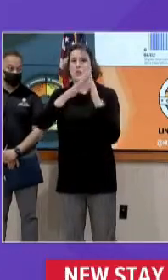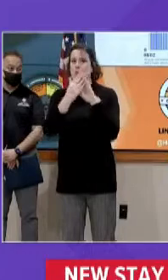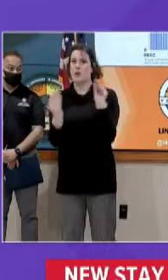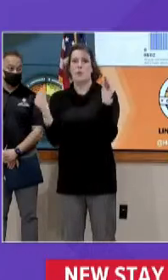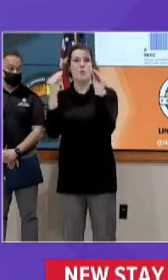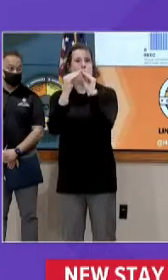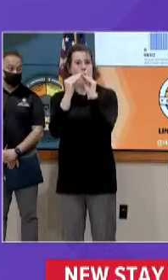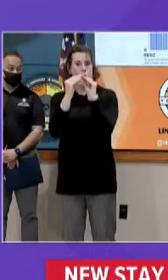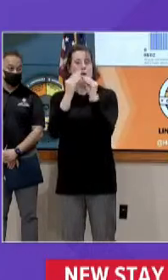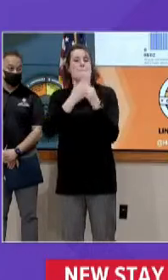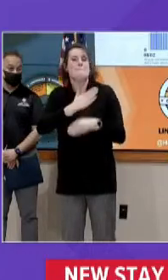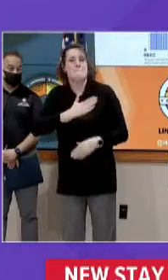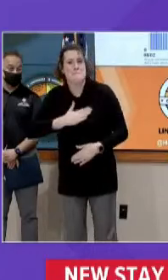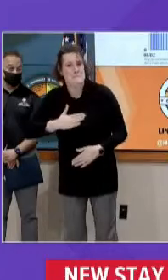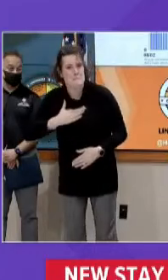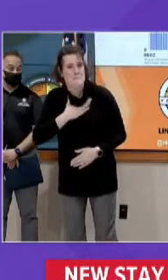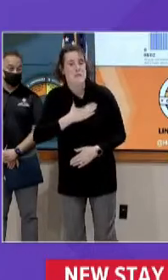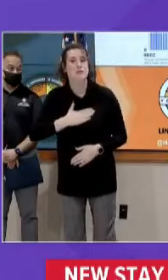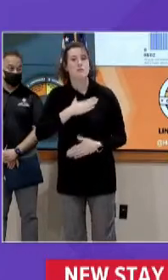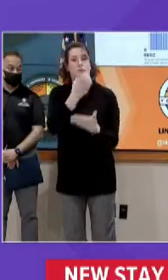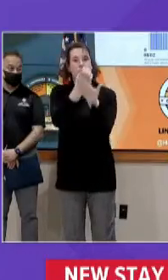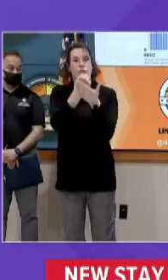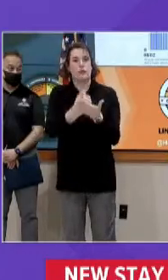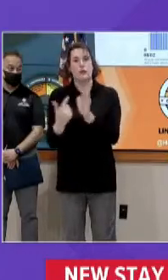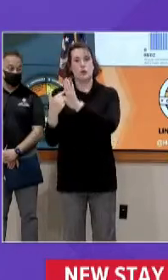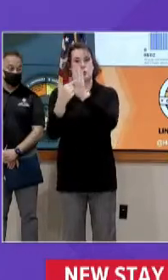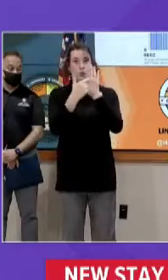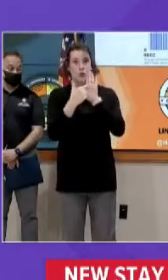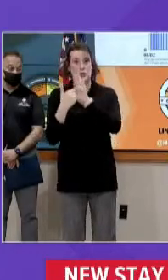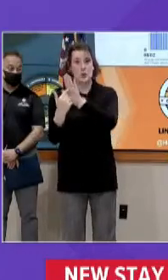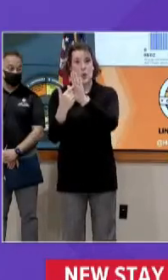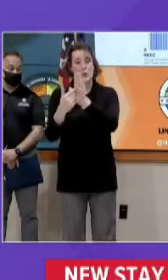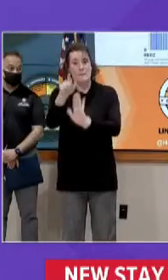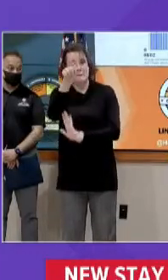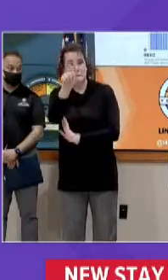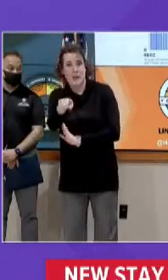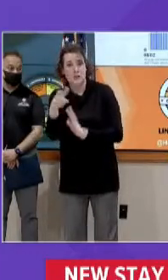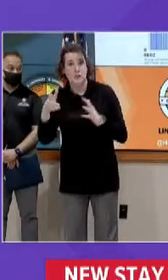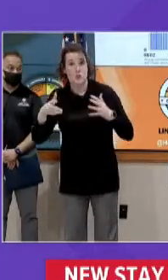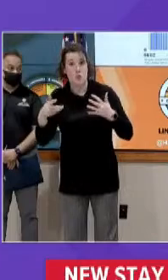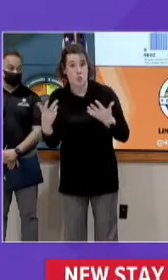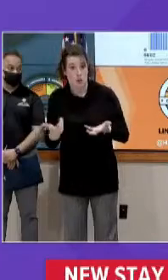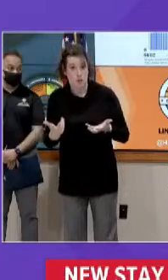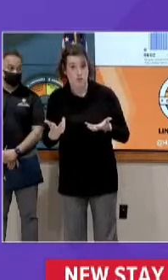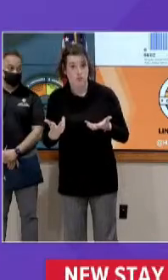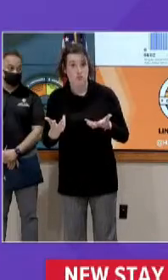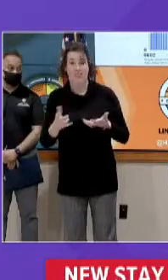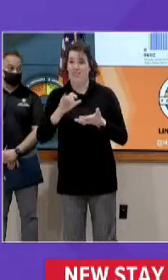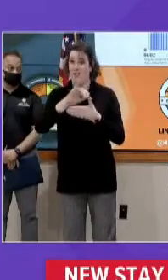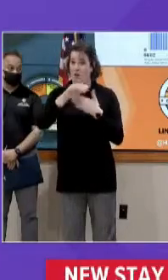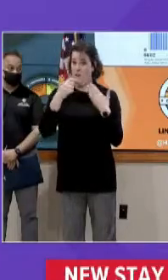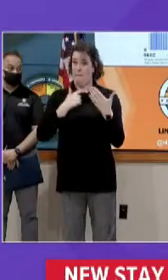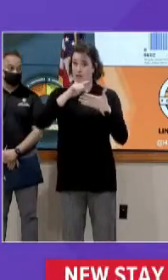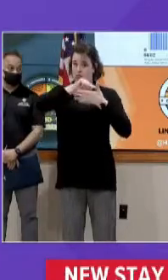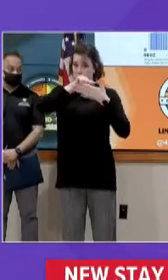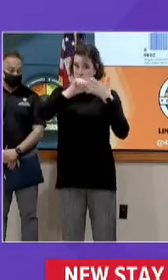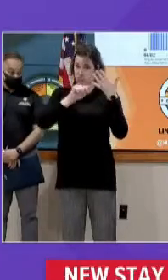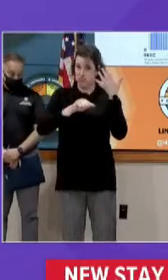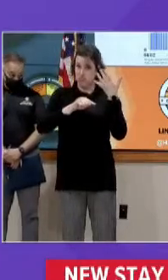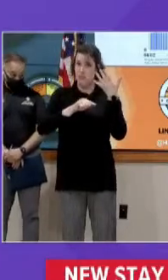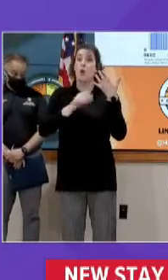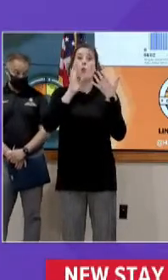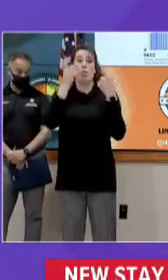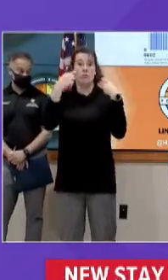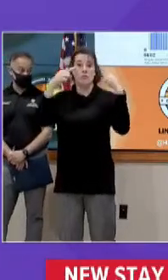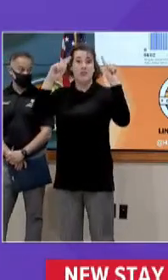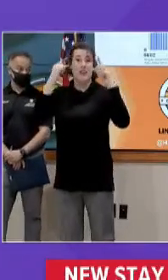that, because the evidence all shows that nothing less than that will do. And we must